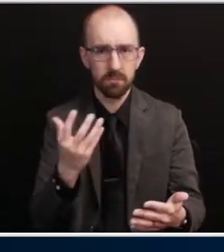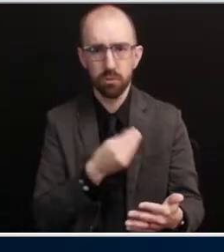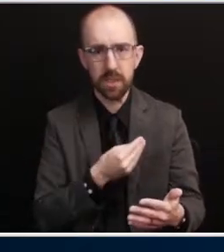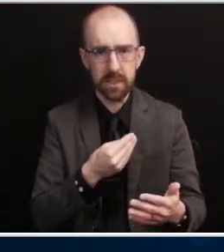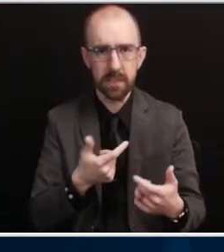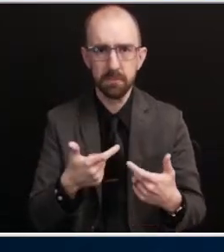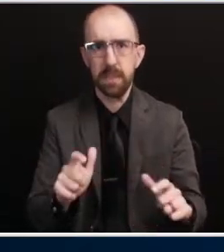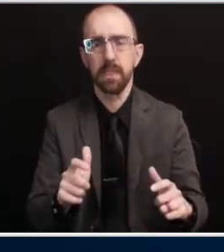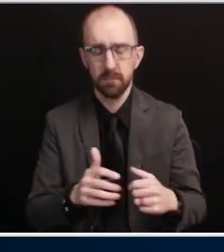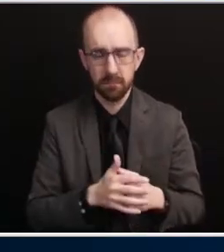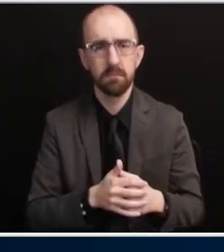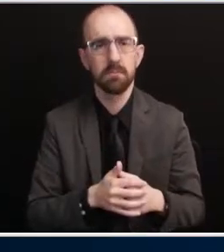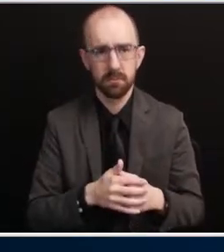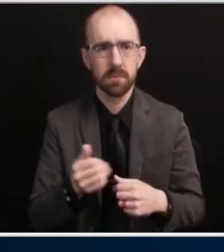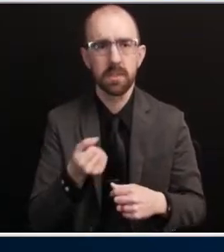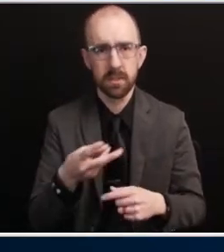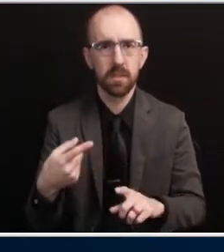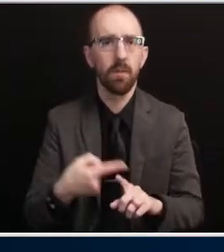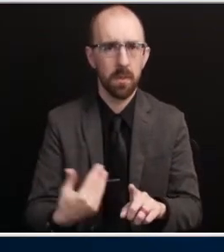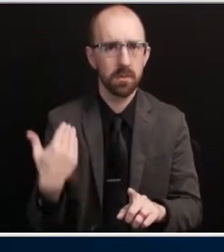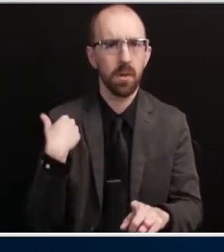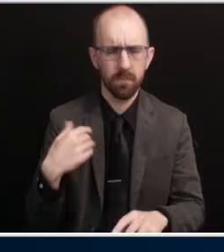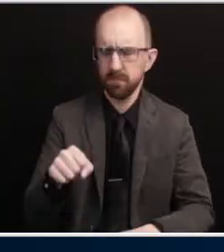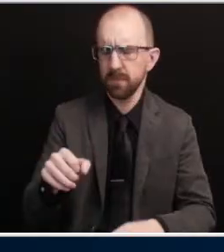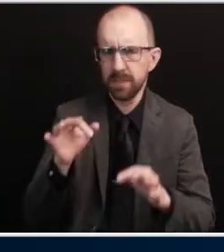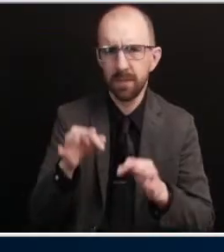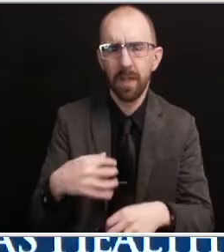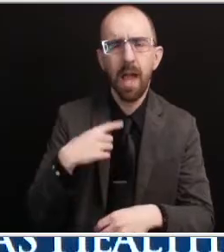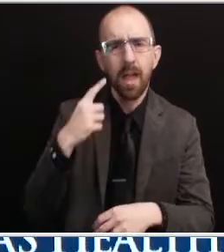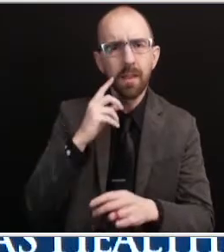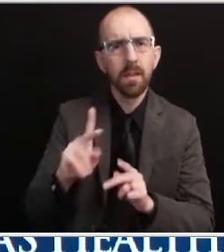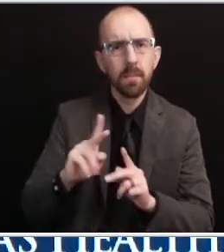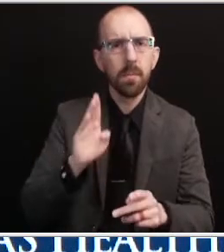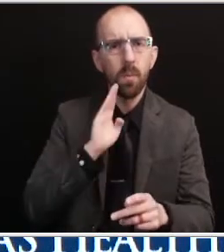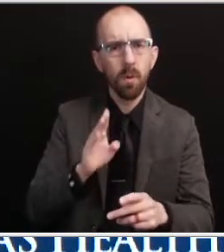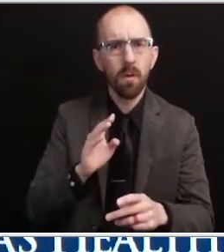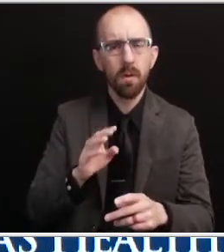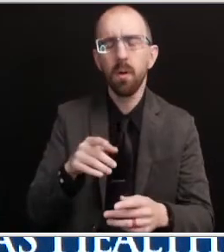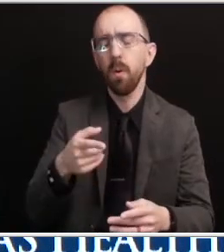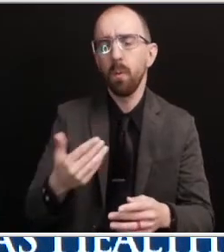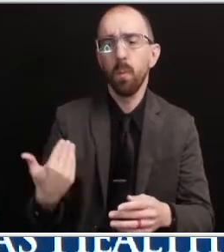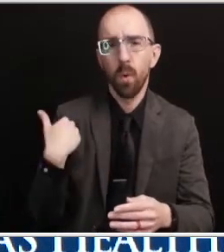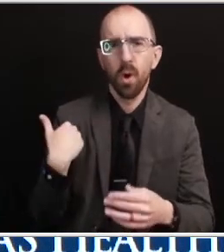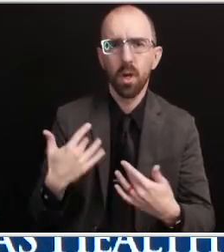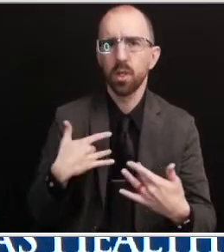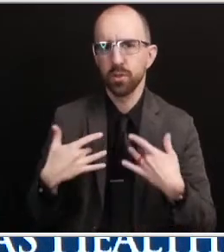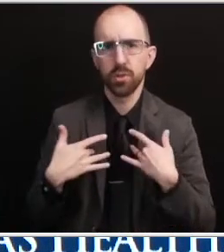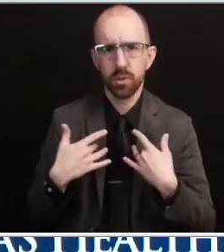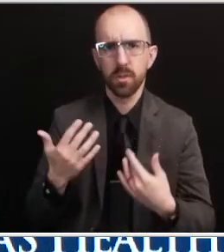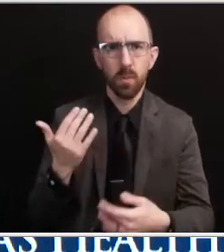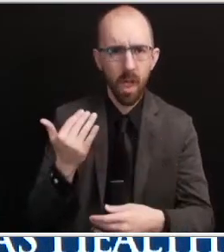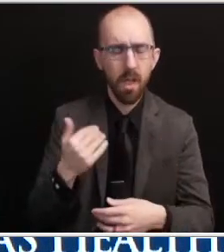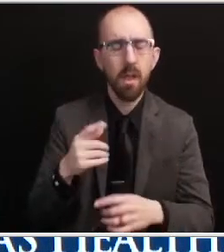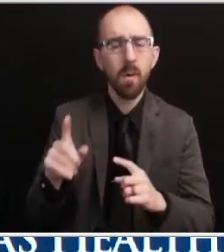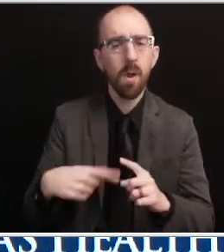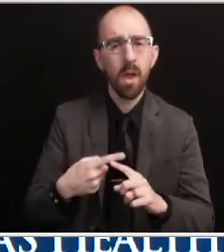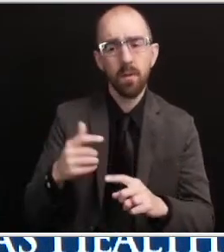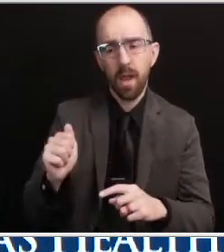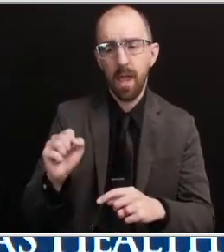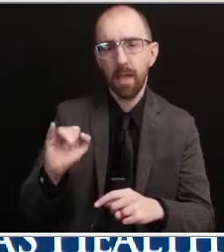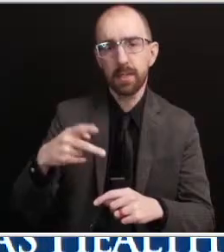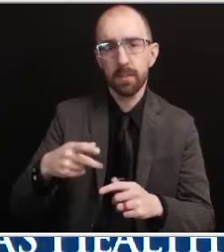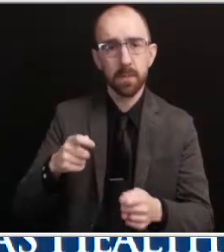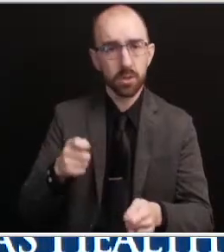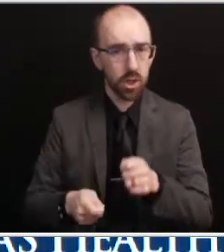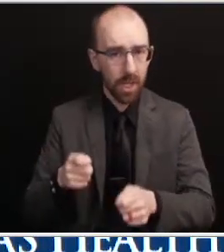months ago. For sure. And I think a lot of people were mostly concerned because once ACIP makes these changes, there's concern